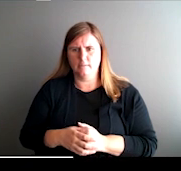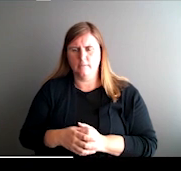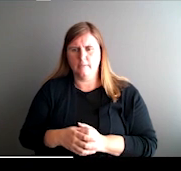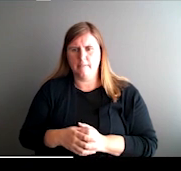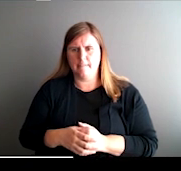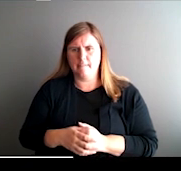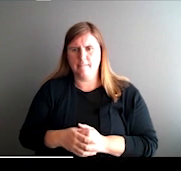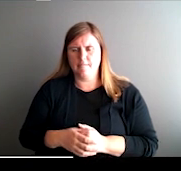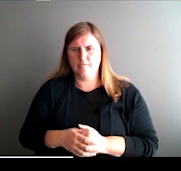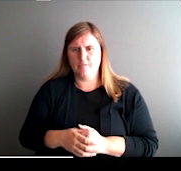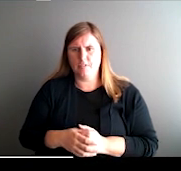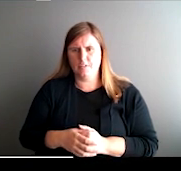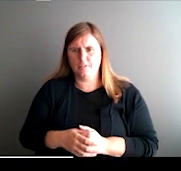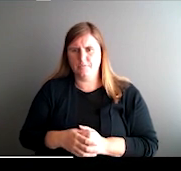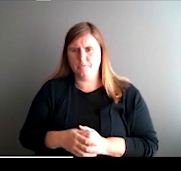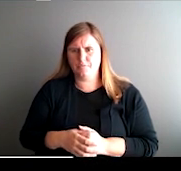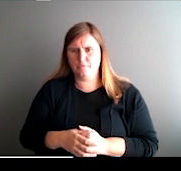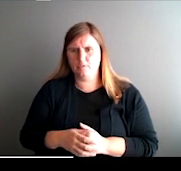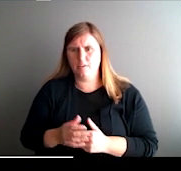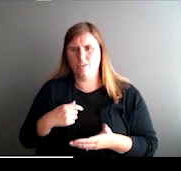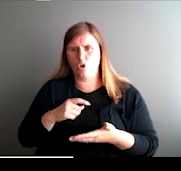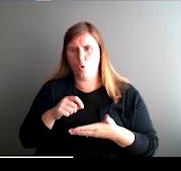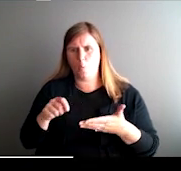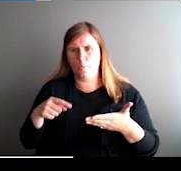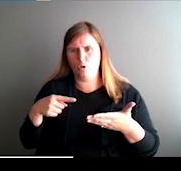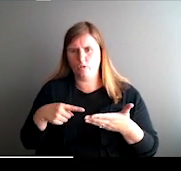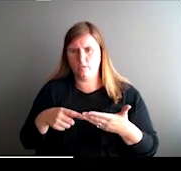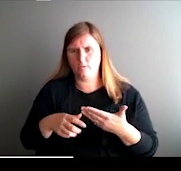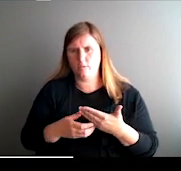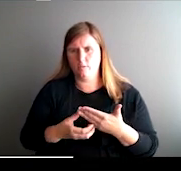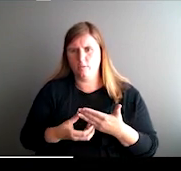So I have in front of me a notebook.